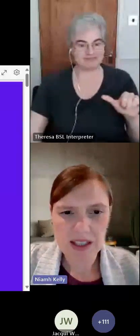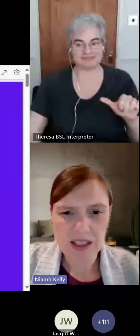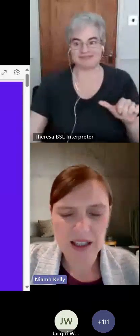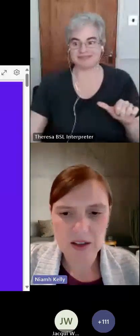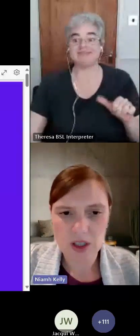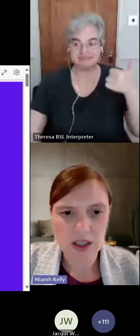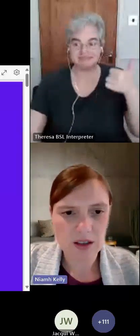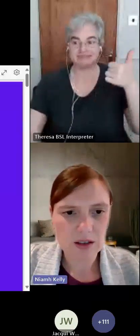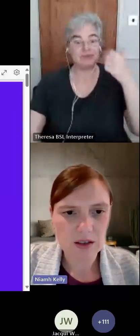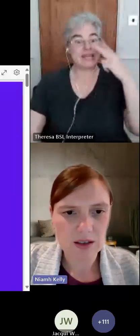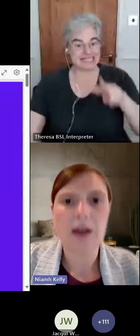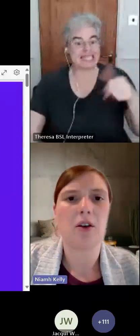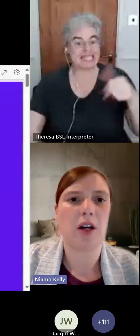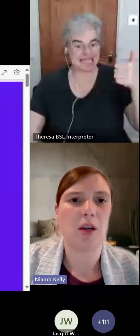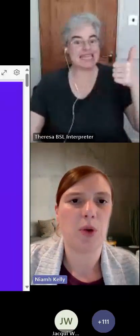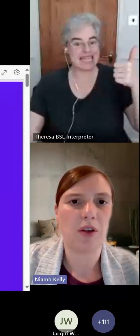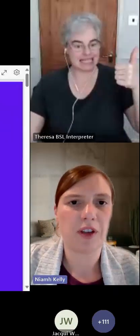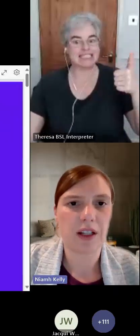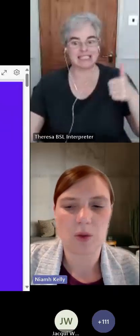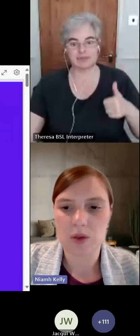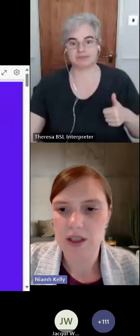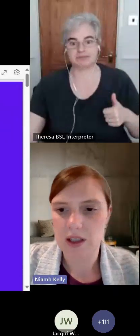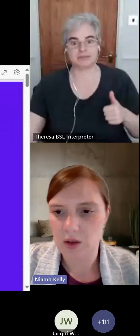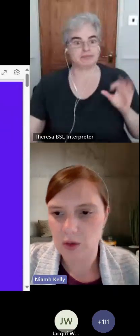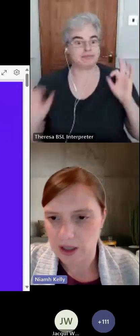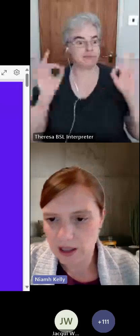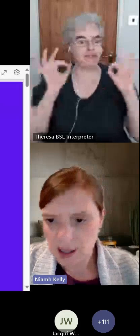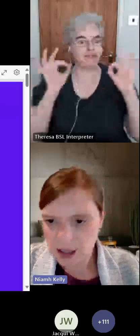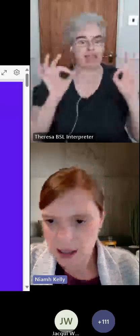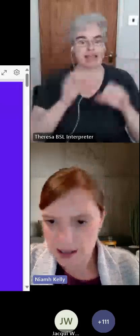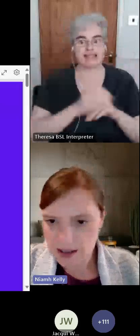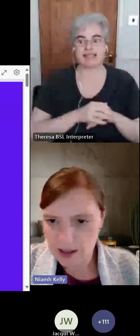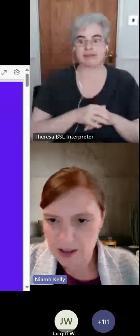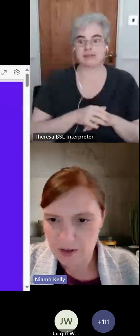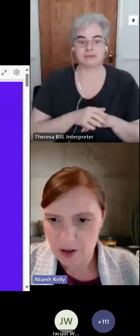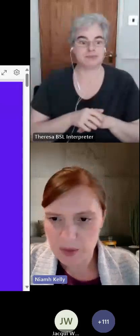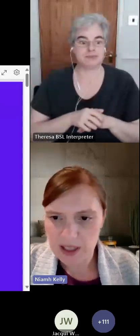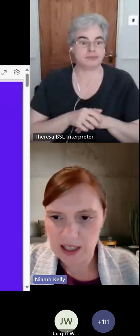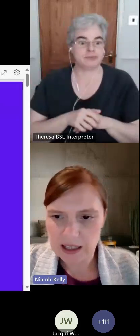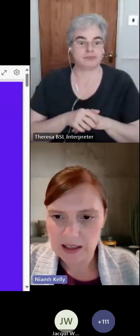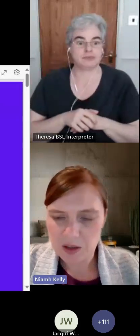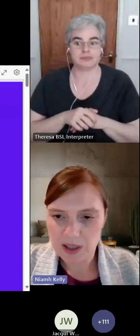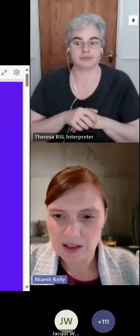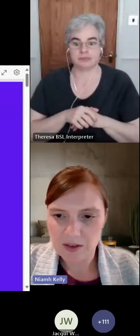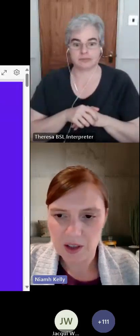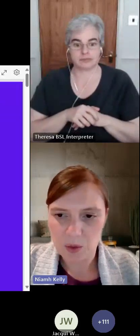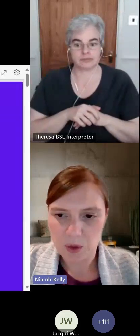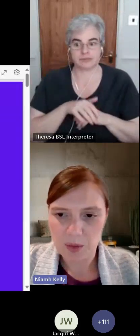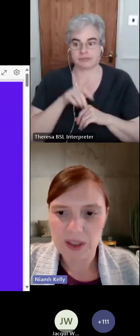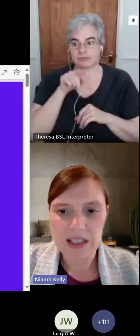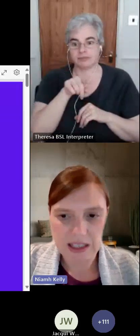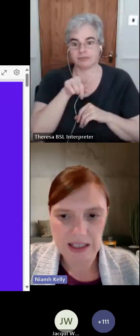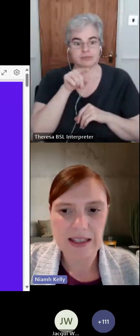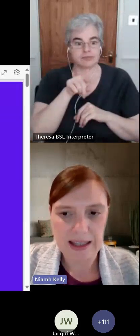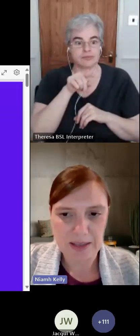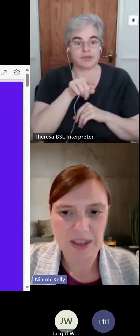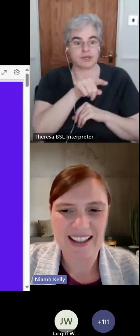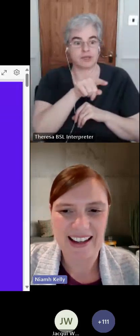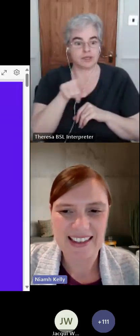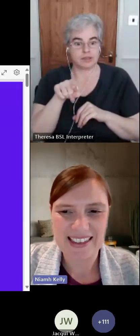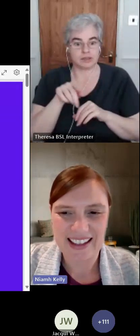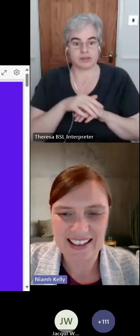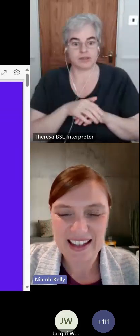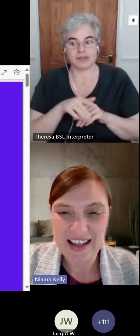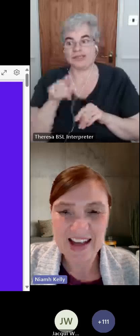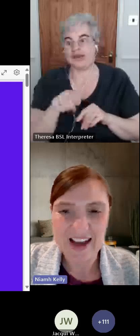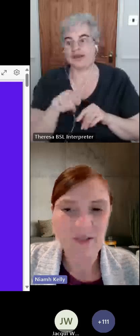Can people see that screen? Yeah, okay, perfect. I want to see you. Well, it's 94% less expensive than a workplace needs